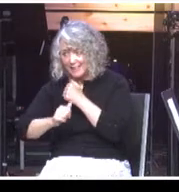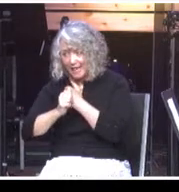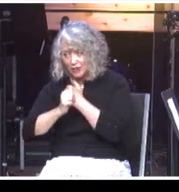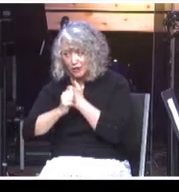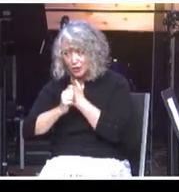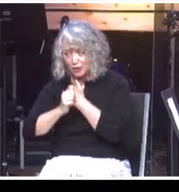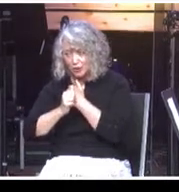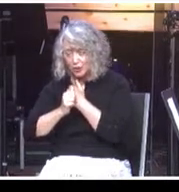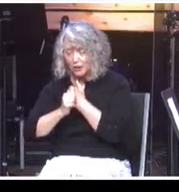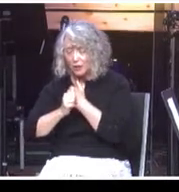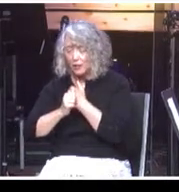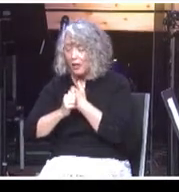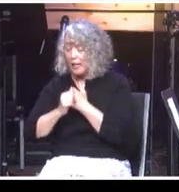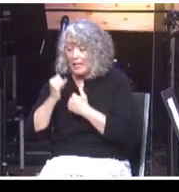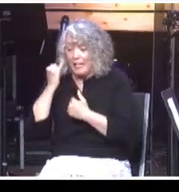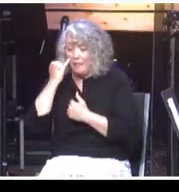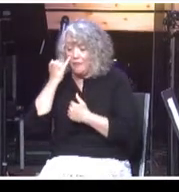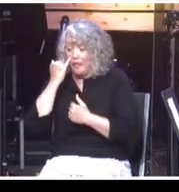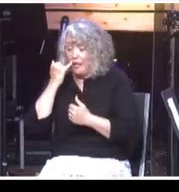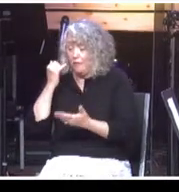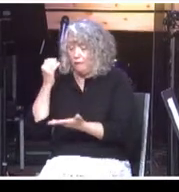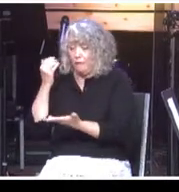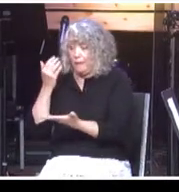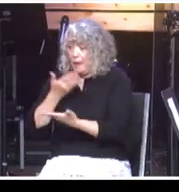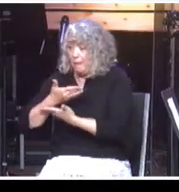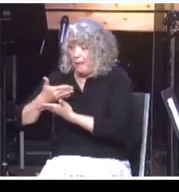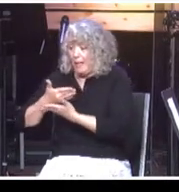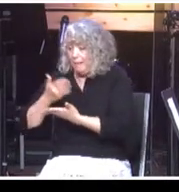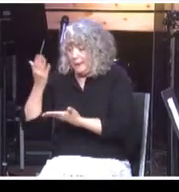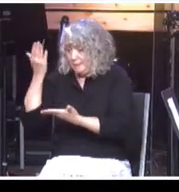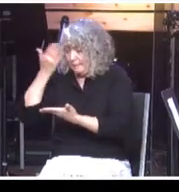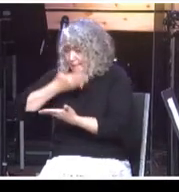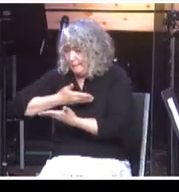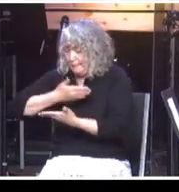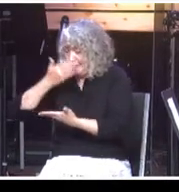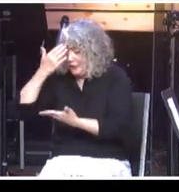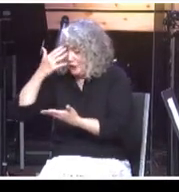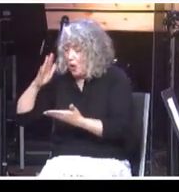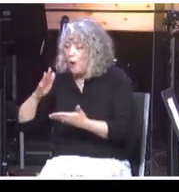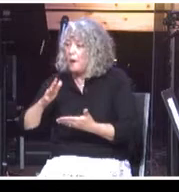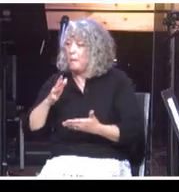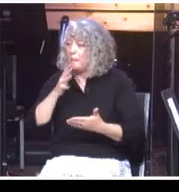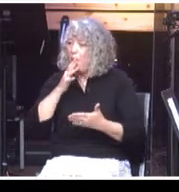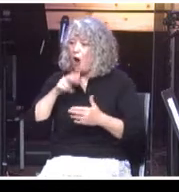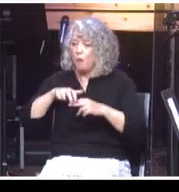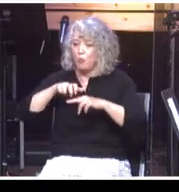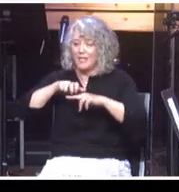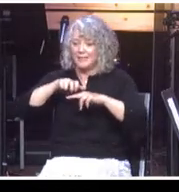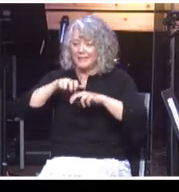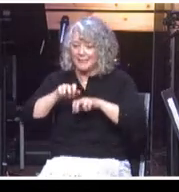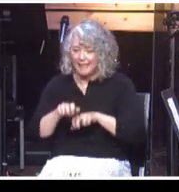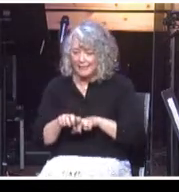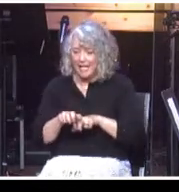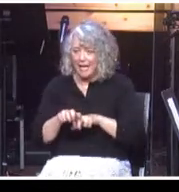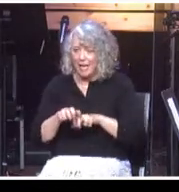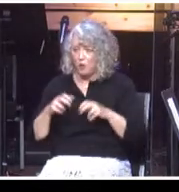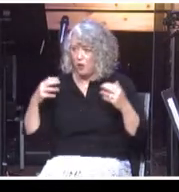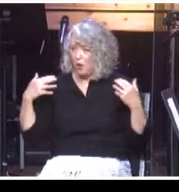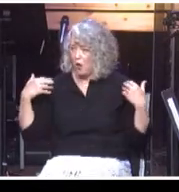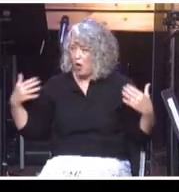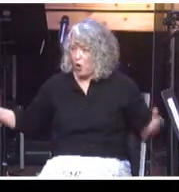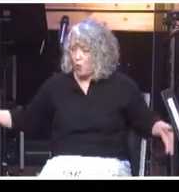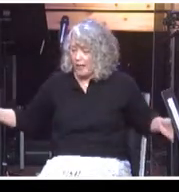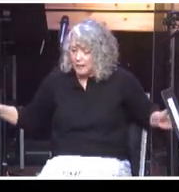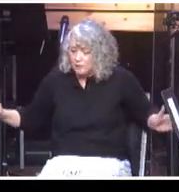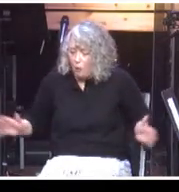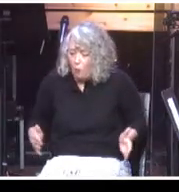danger or not, the mother hen would spread her wings low to the ground, do a little clucking, and the little chicks would